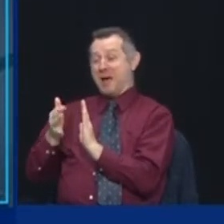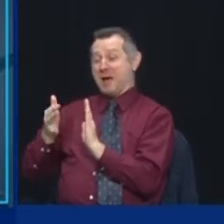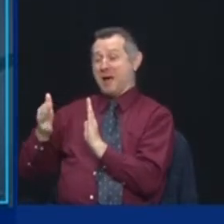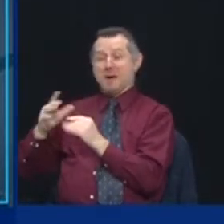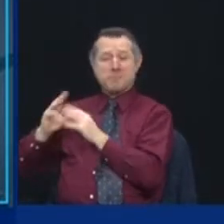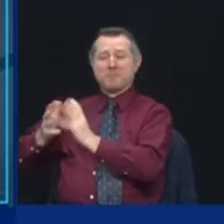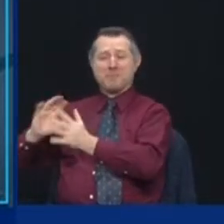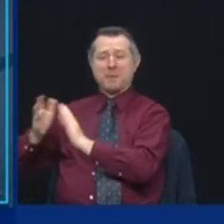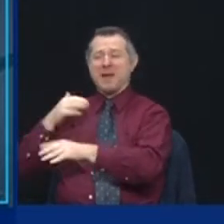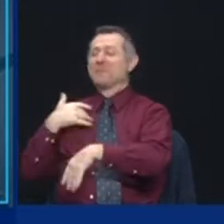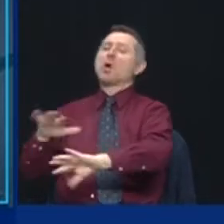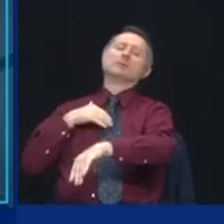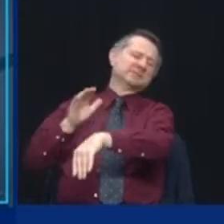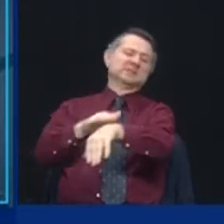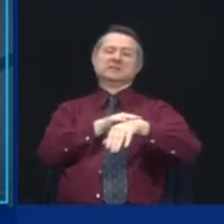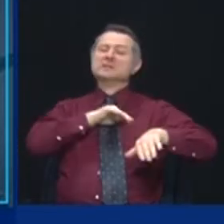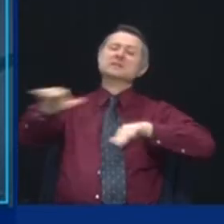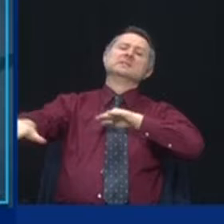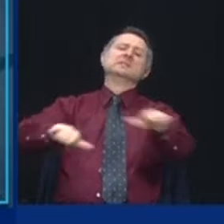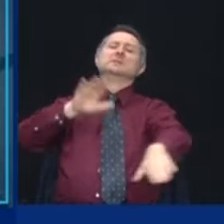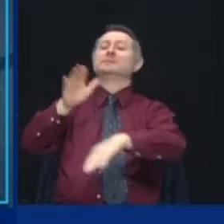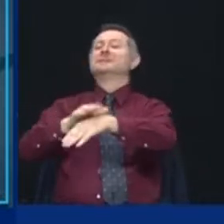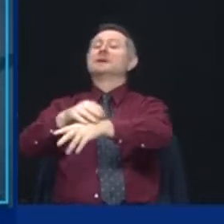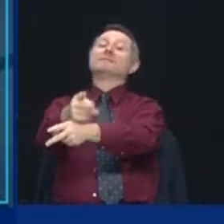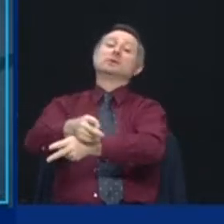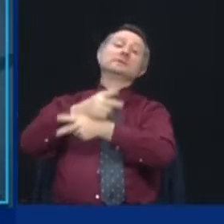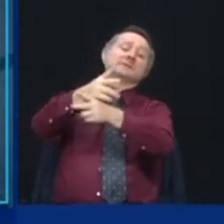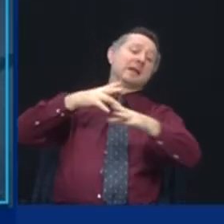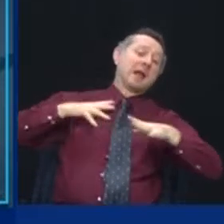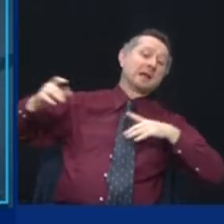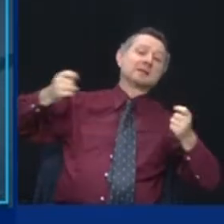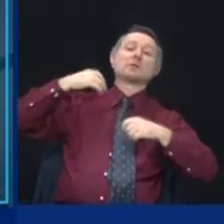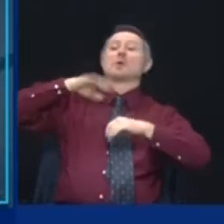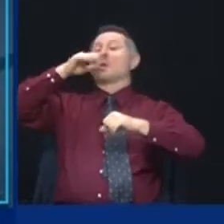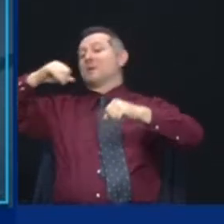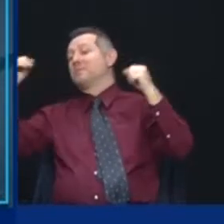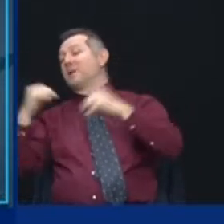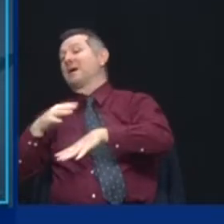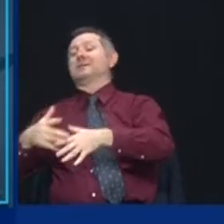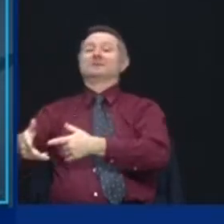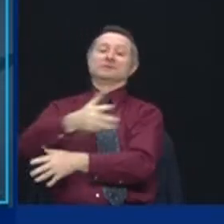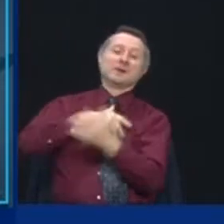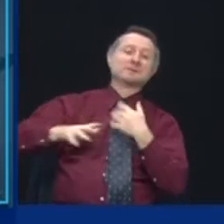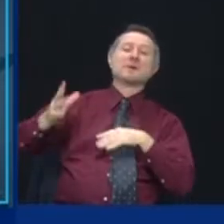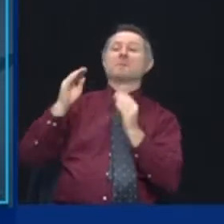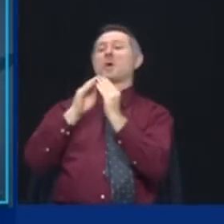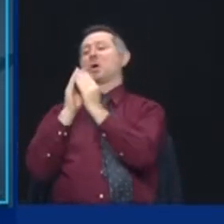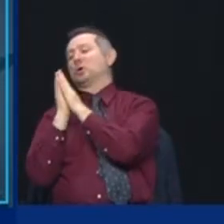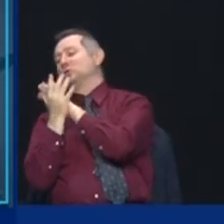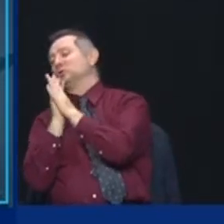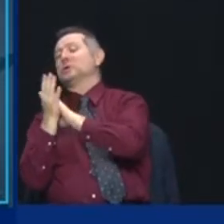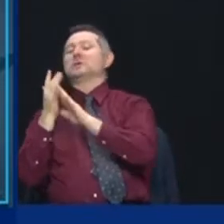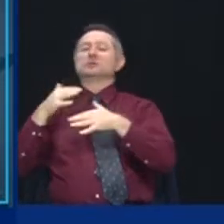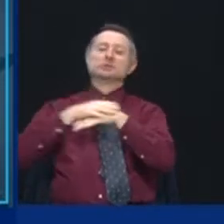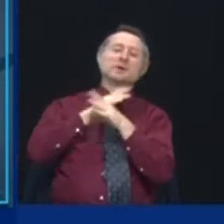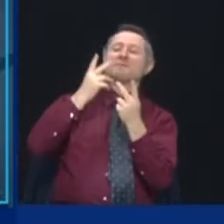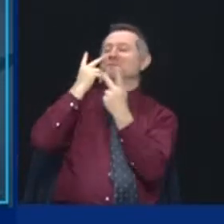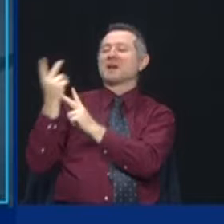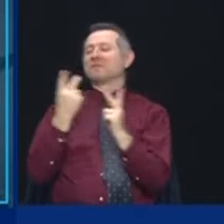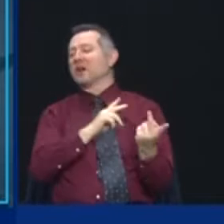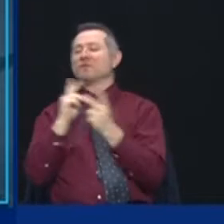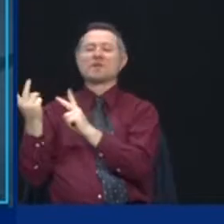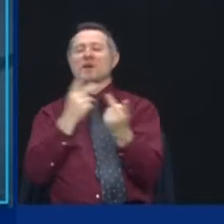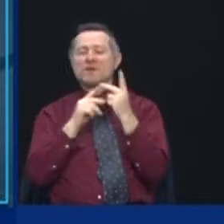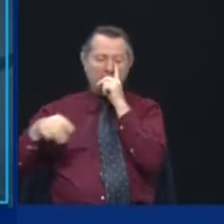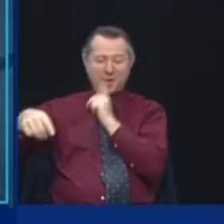New Yorkers, be careful about the holiday season, more socialization, more activity, you're going to start to visit people, and it's going to